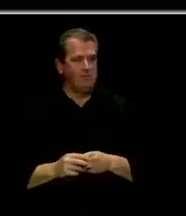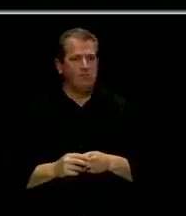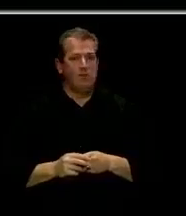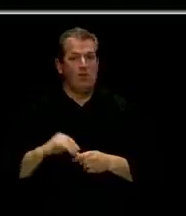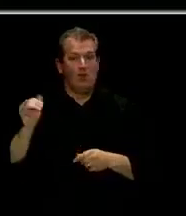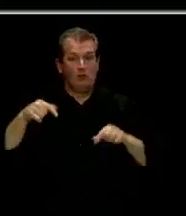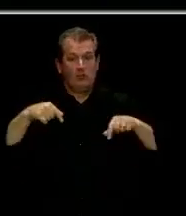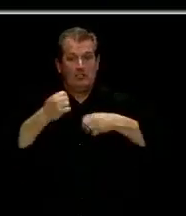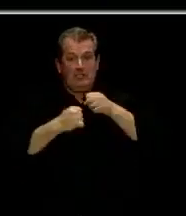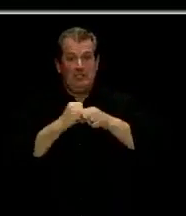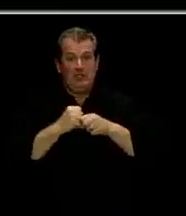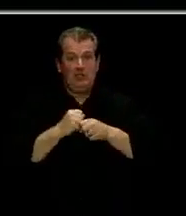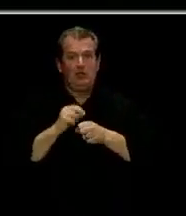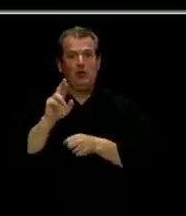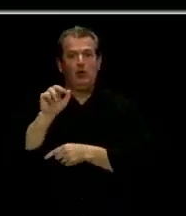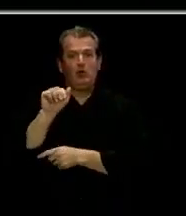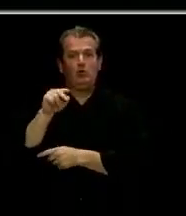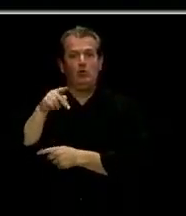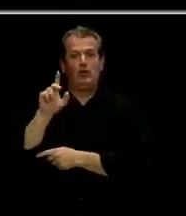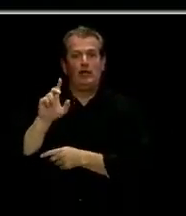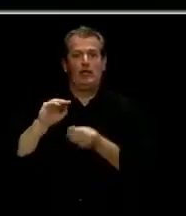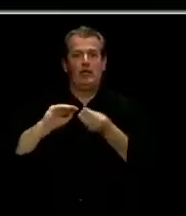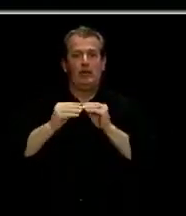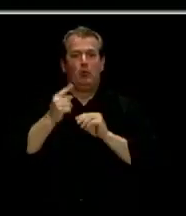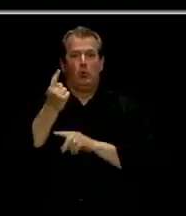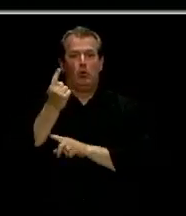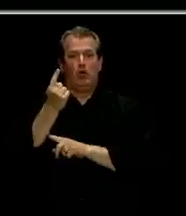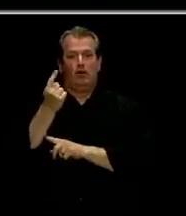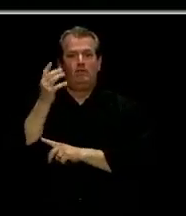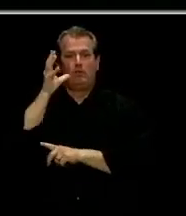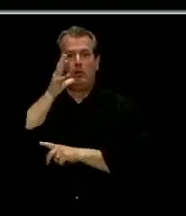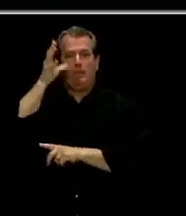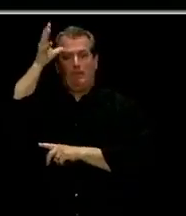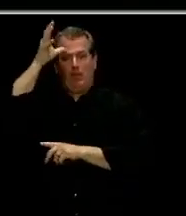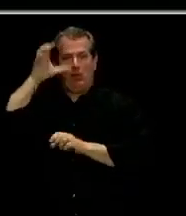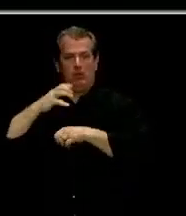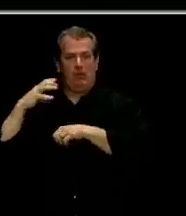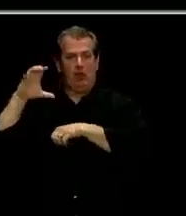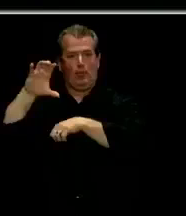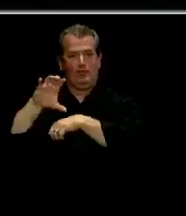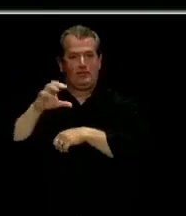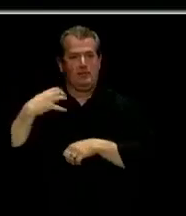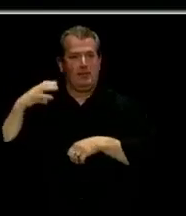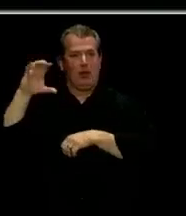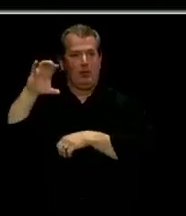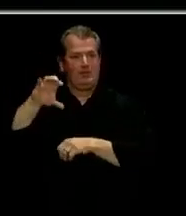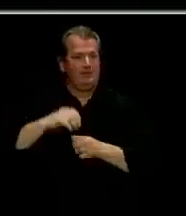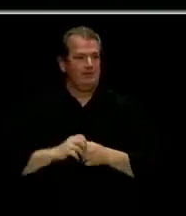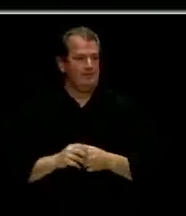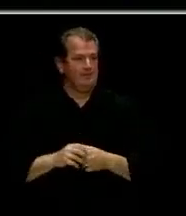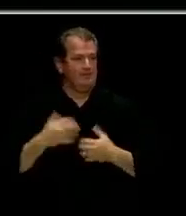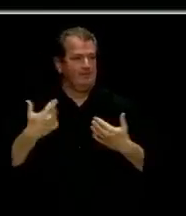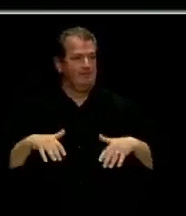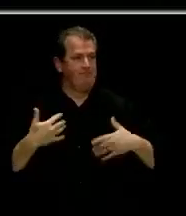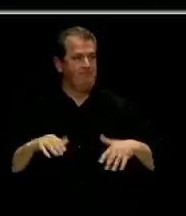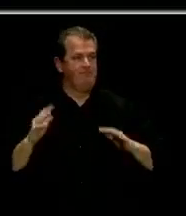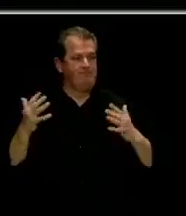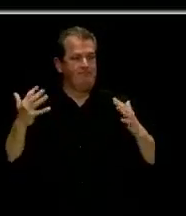We were also ranked the #1 state for parent empowerment for the second year in a row. And